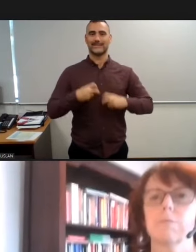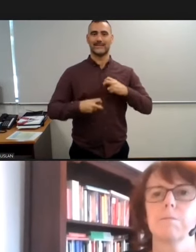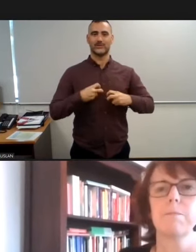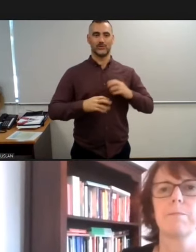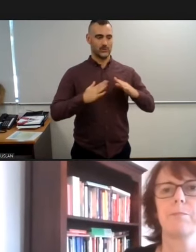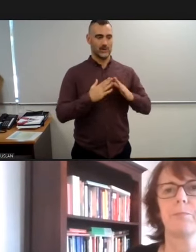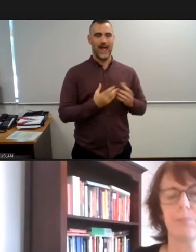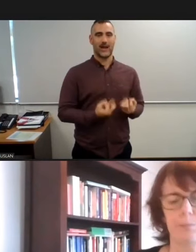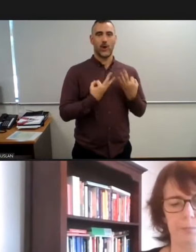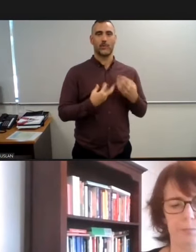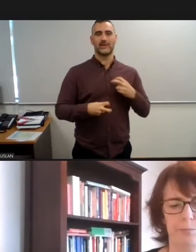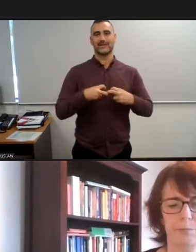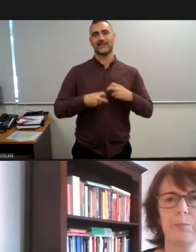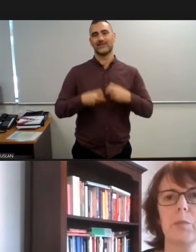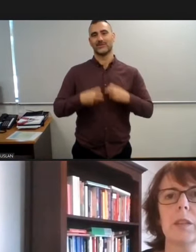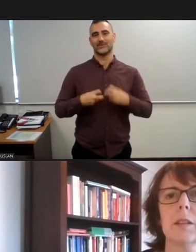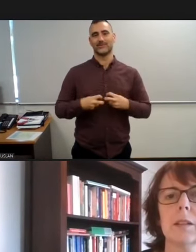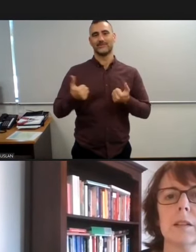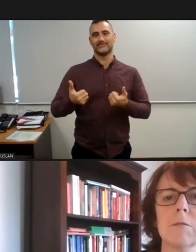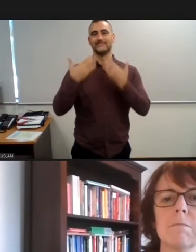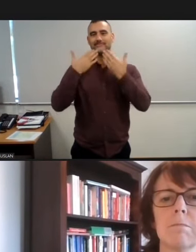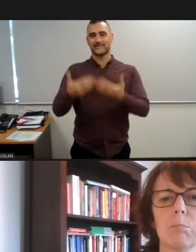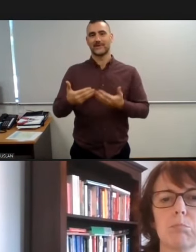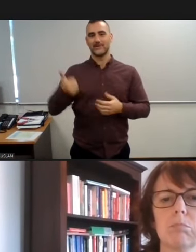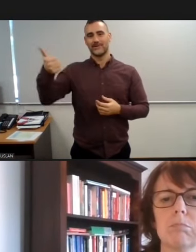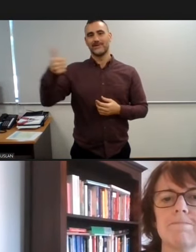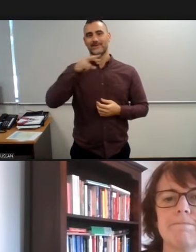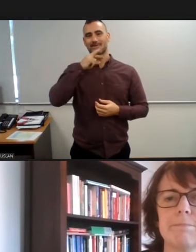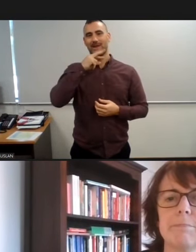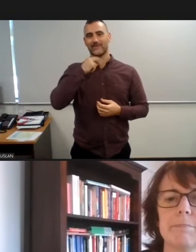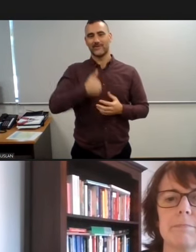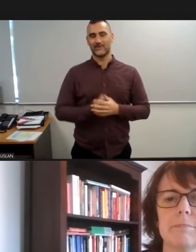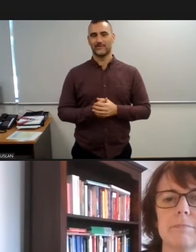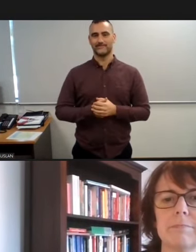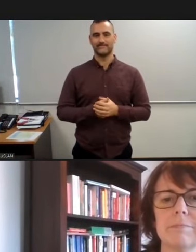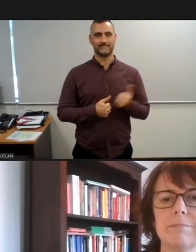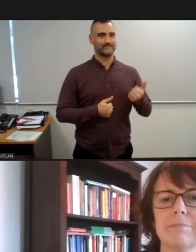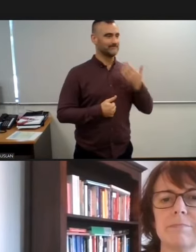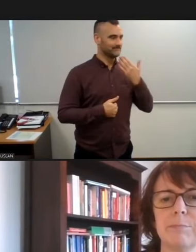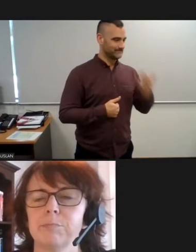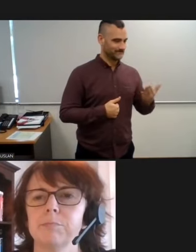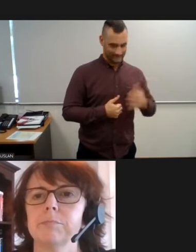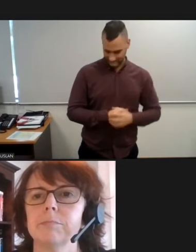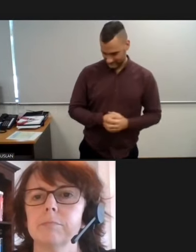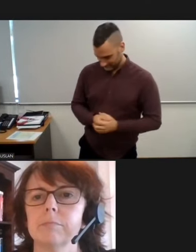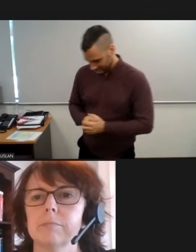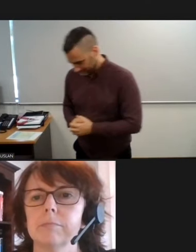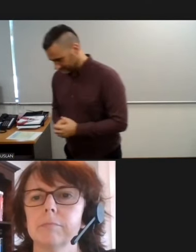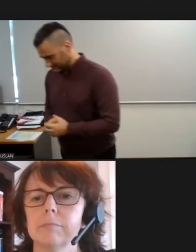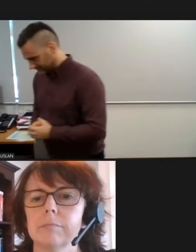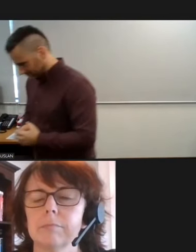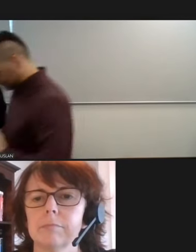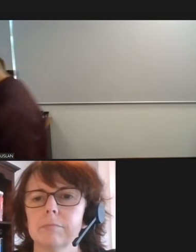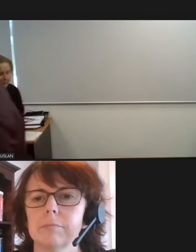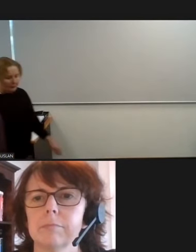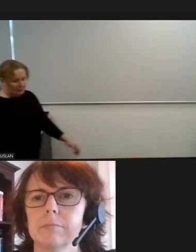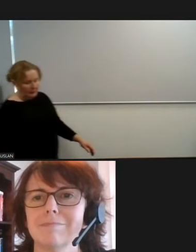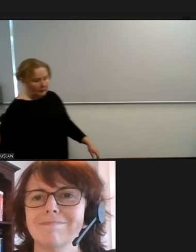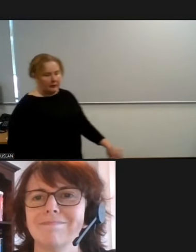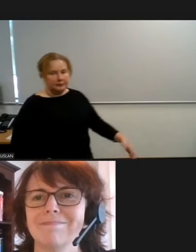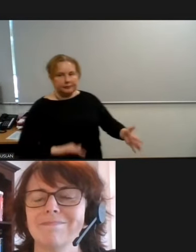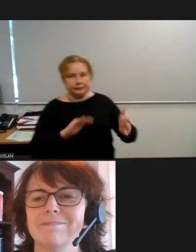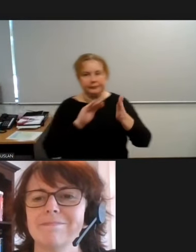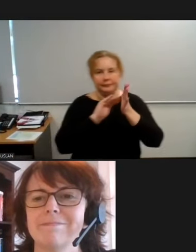huge thank you, Sherry, and have a lovely rest of your afternoon. Good on you, Emma. Thank you. Thanks so much. And it's now my absolute